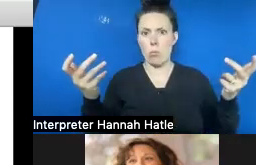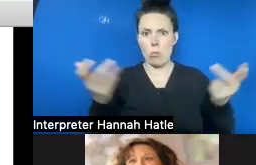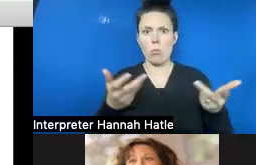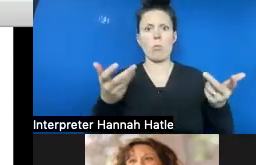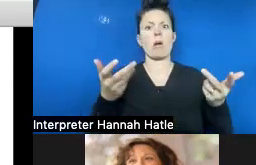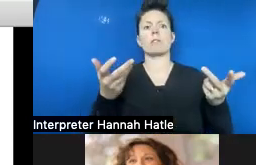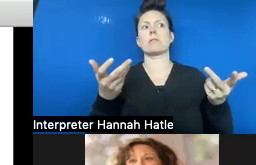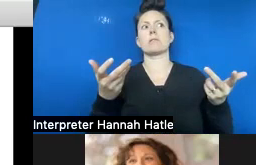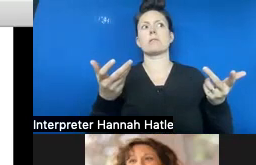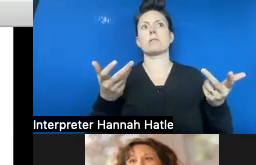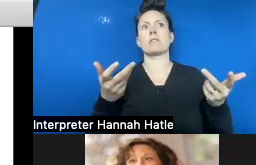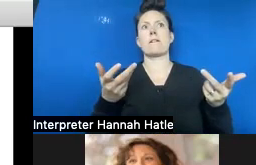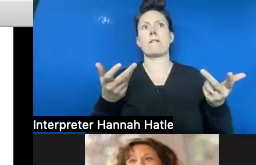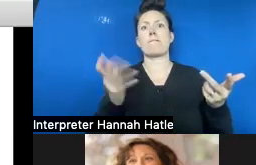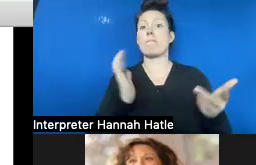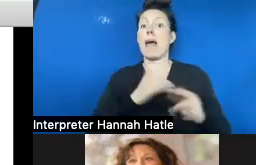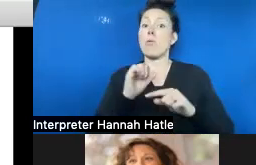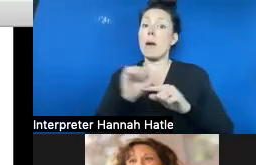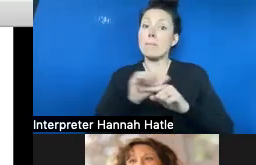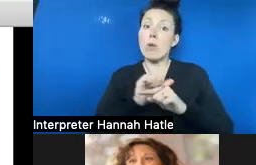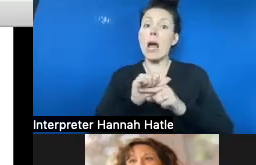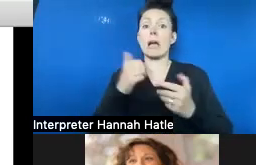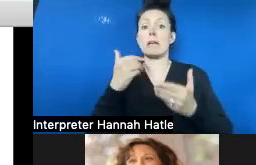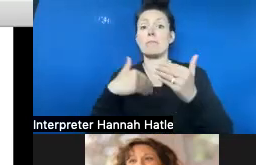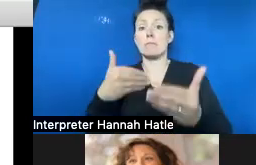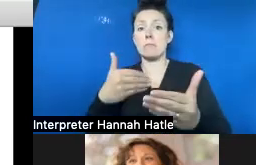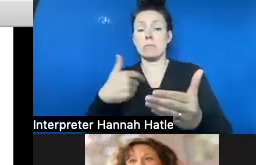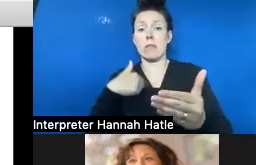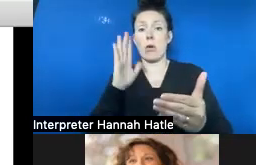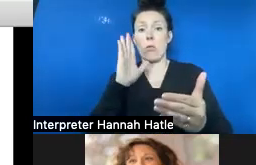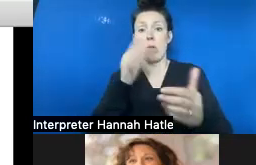our practice and protocol that we're going to be